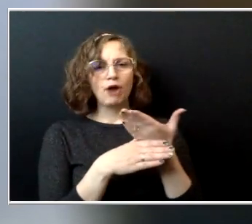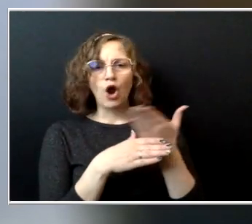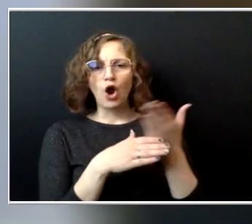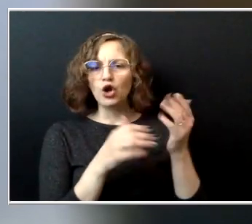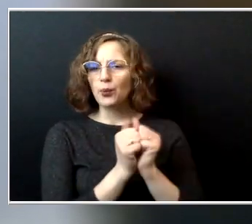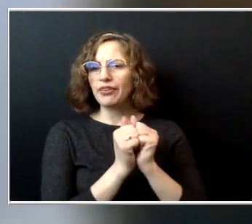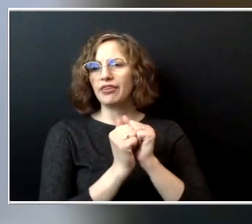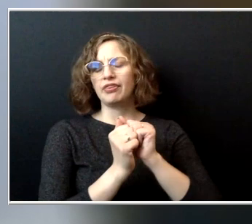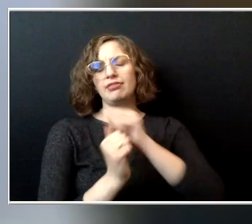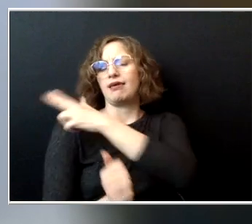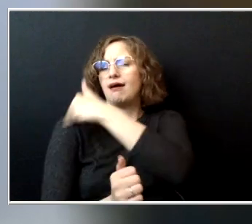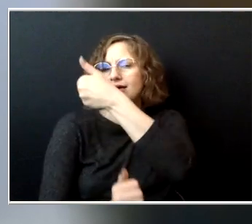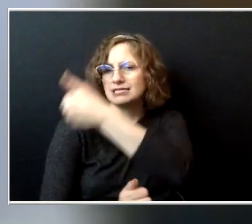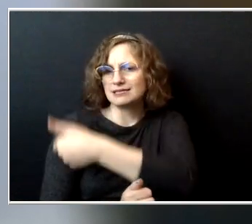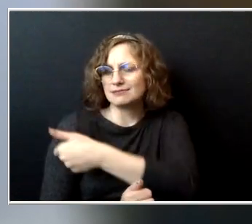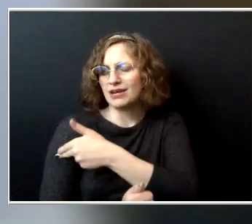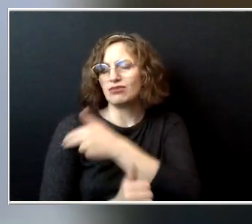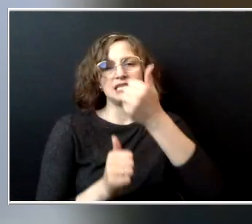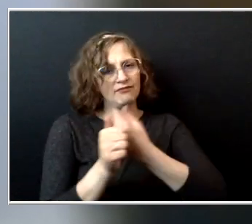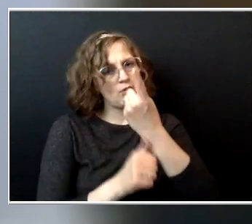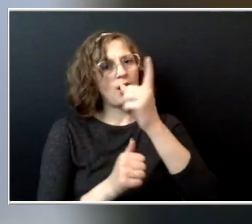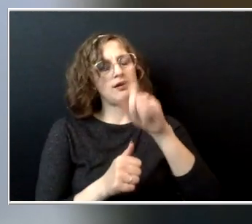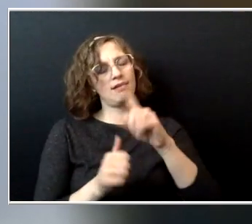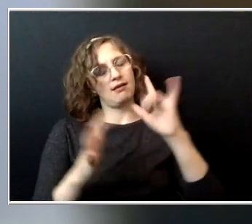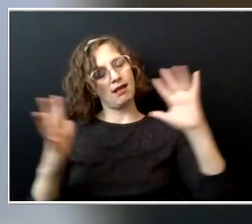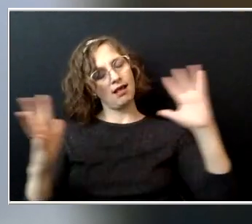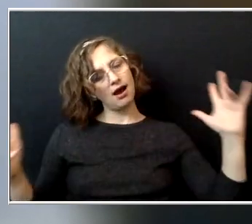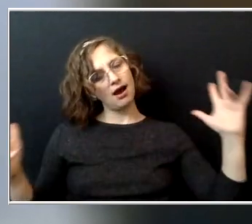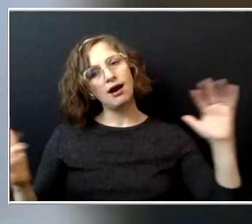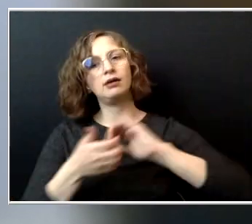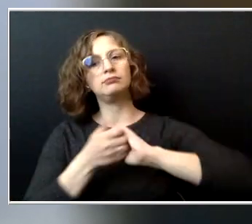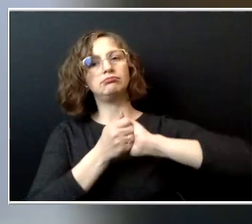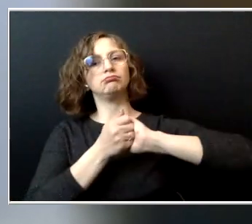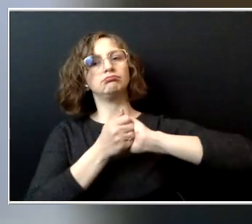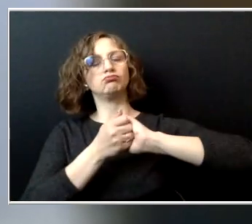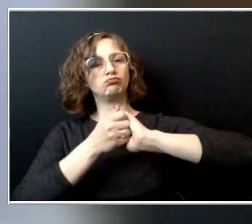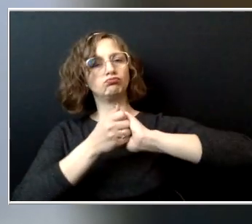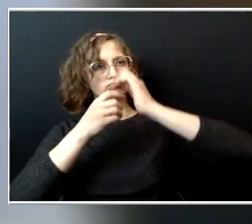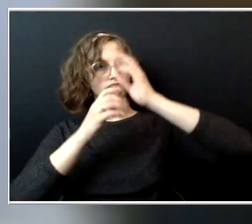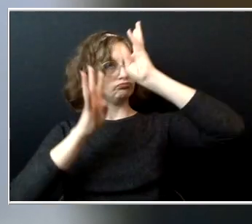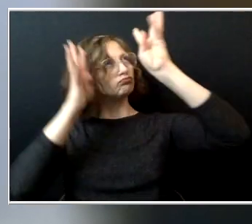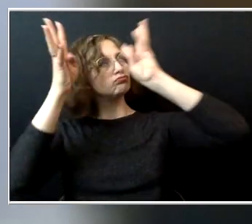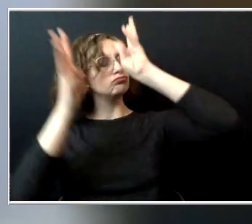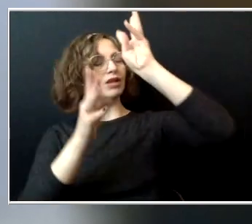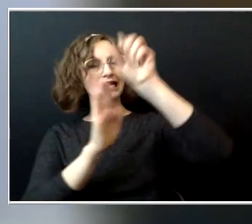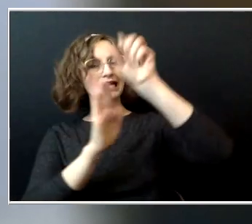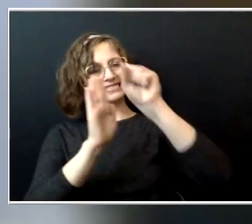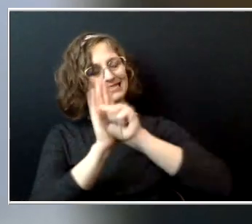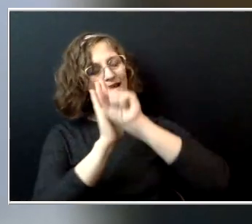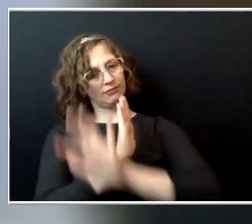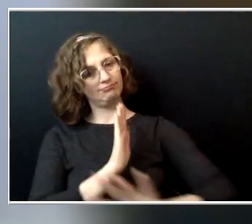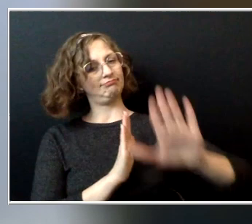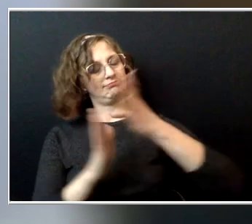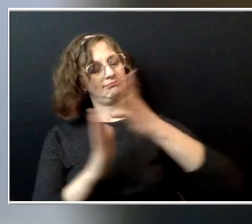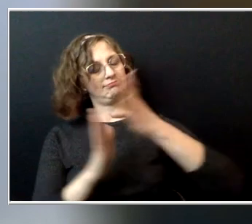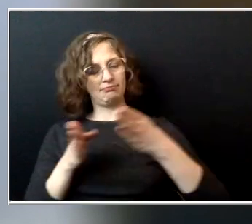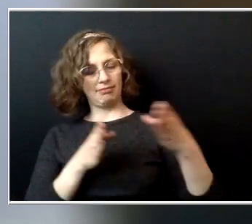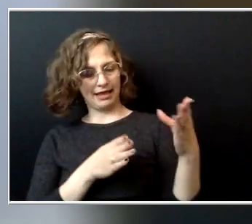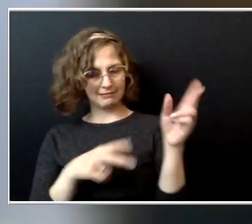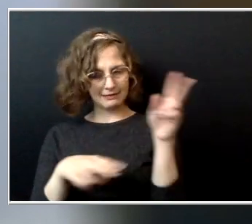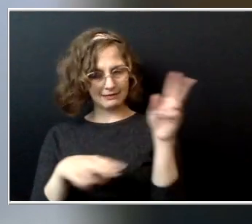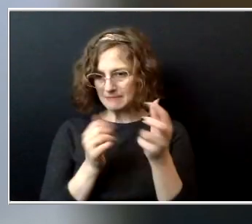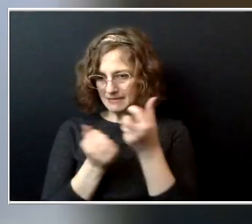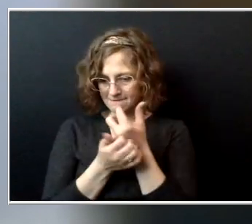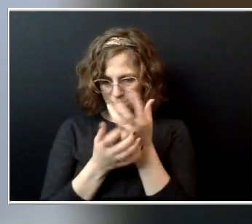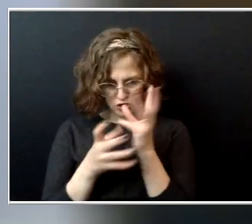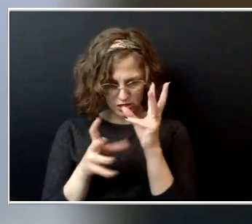and really come up with a statewide plan that looks at all the aspects of this and joins